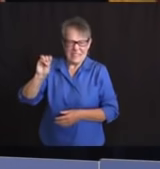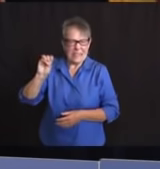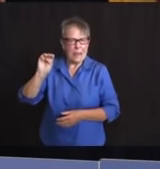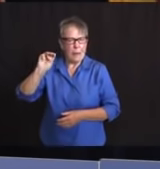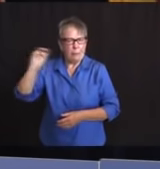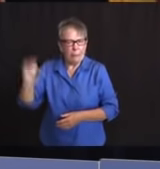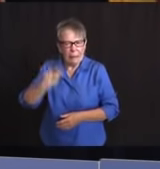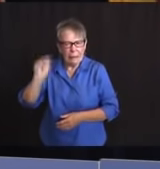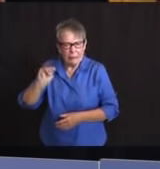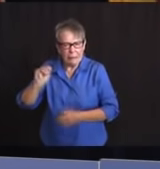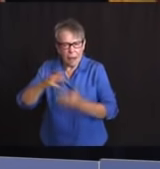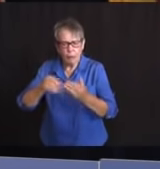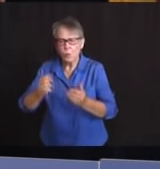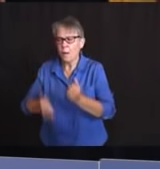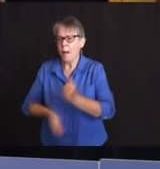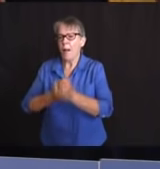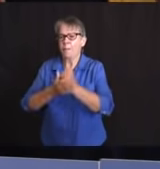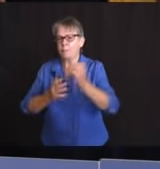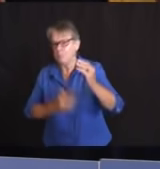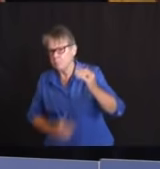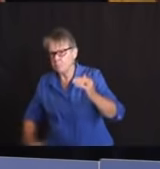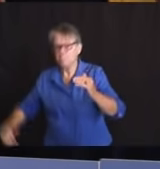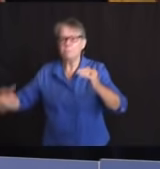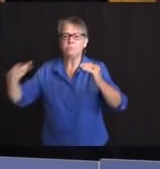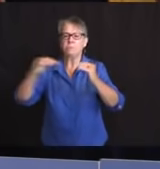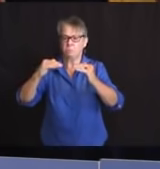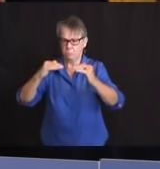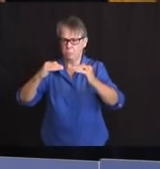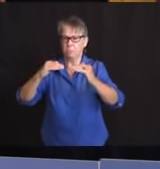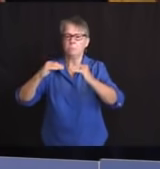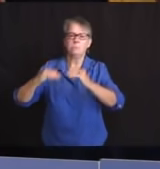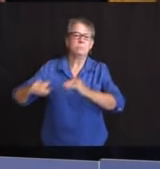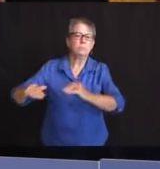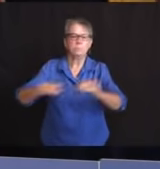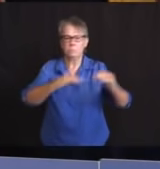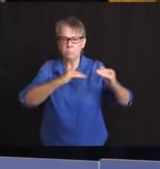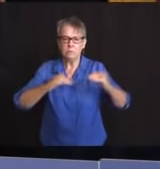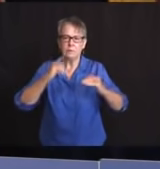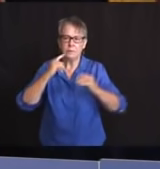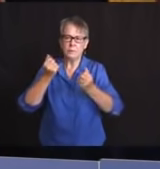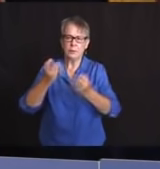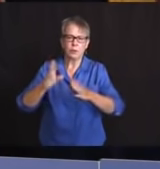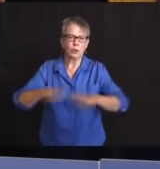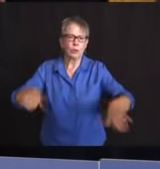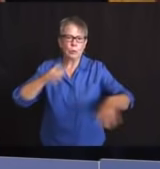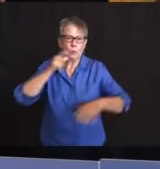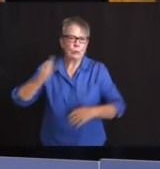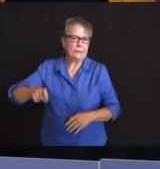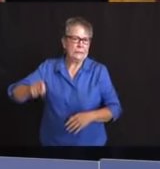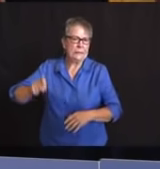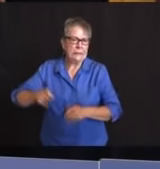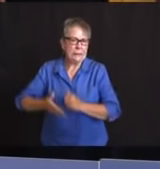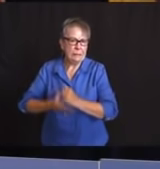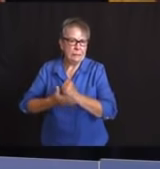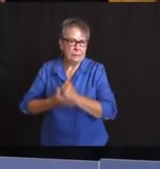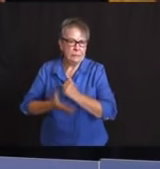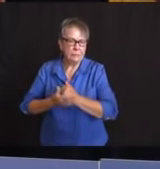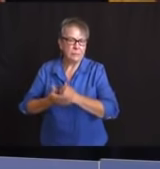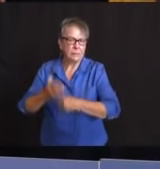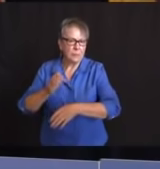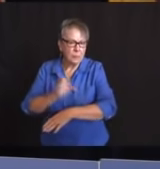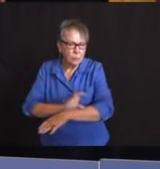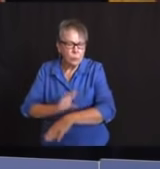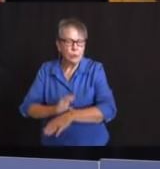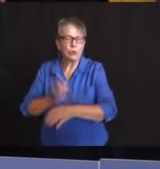families and schools to assist with technology-based instruction. We want to help educators get the training they need to